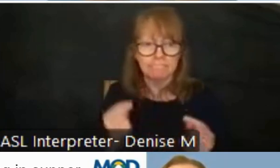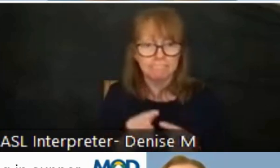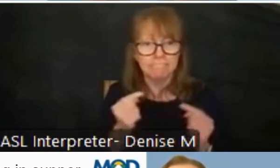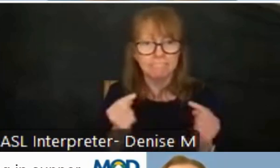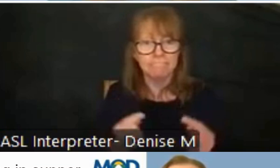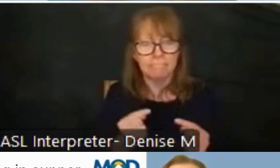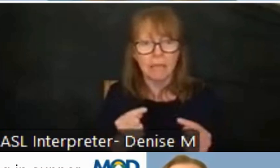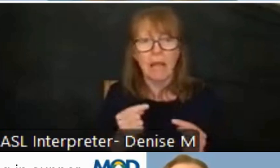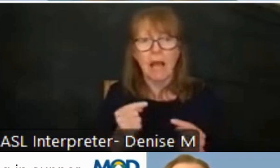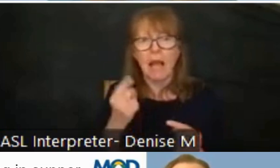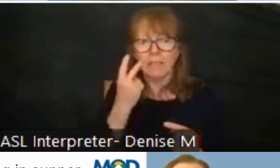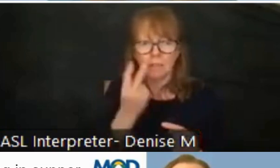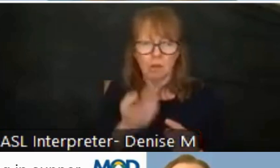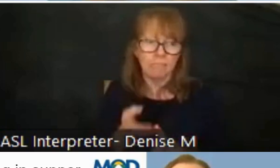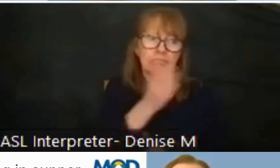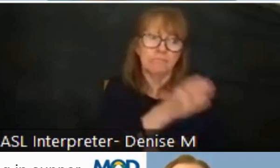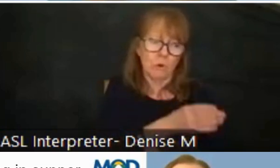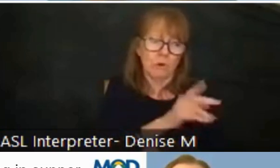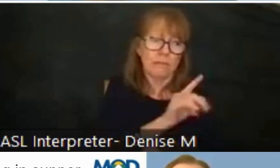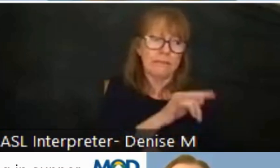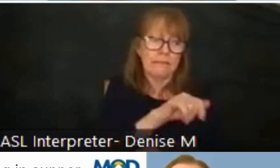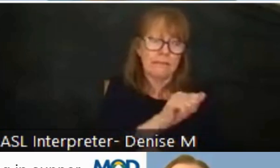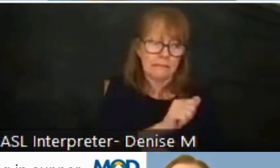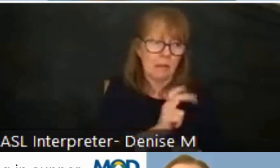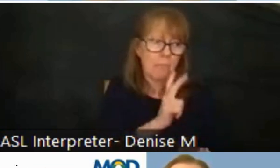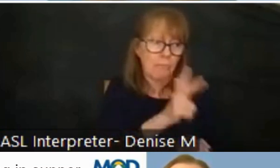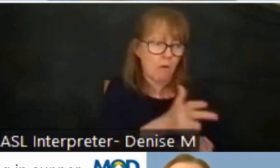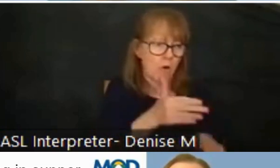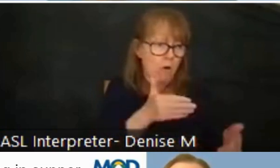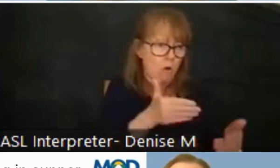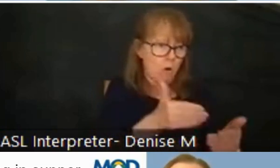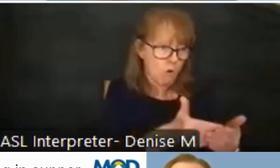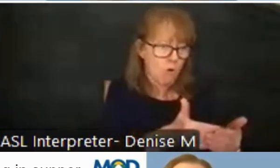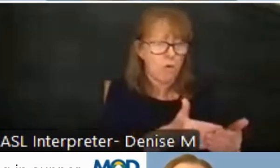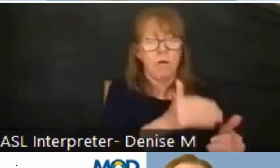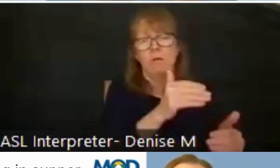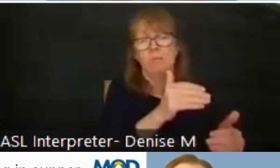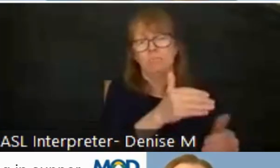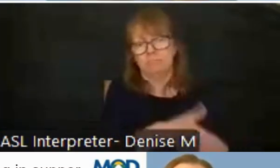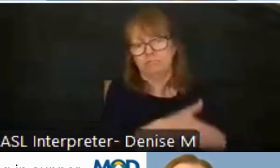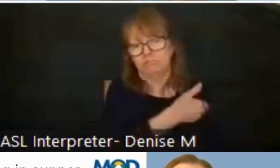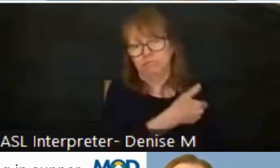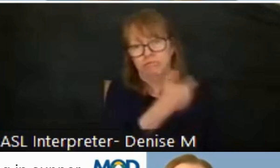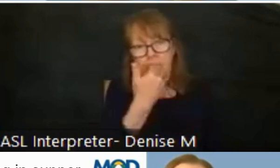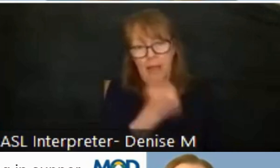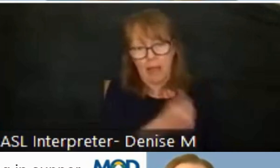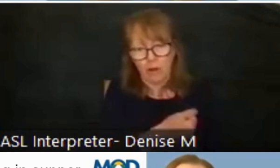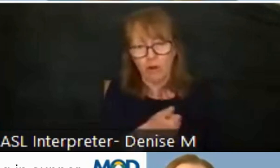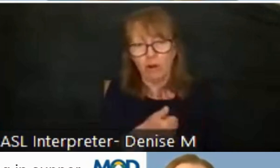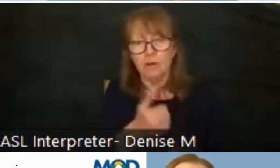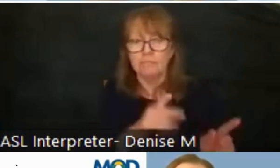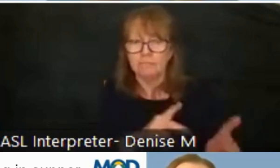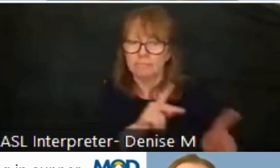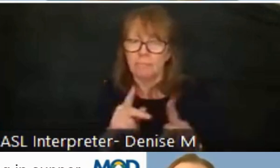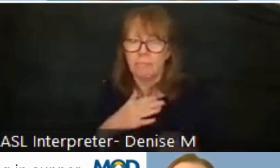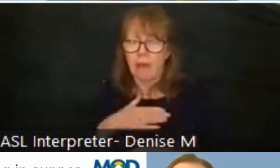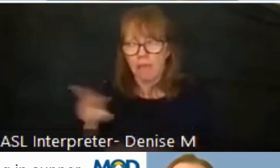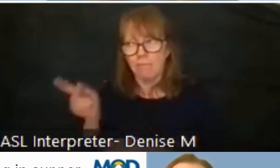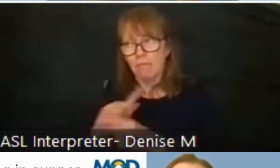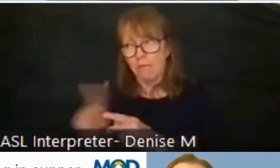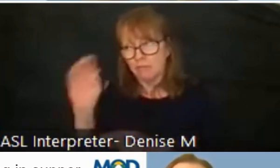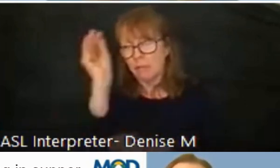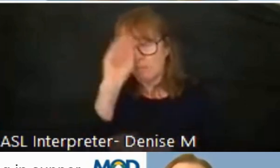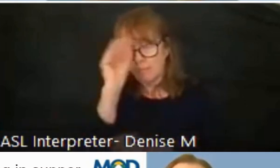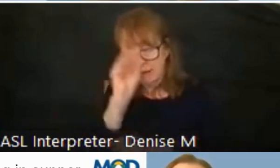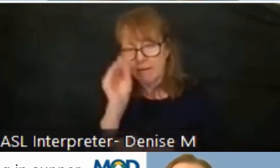that closer space. So in my professional opinion, a closer parking space would prevent flare-ups in her conditions. And you can